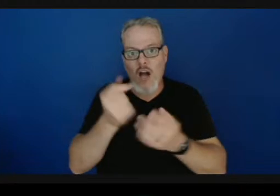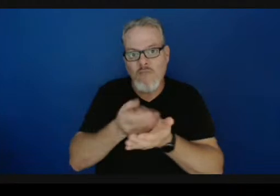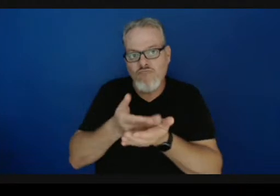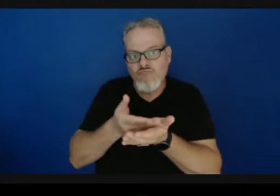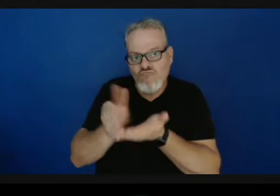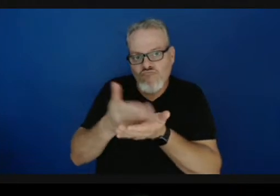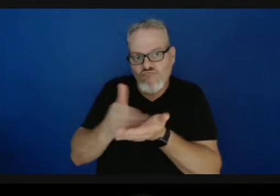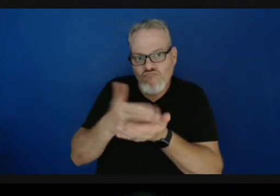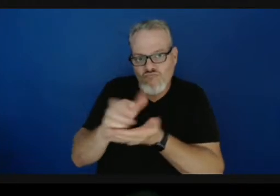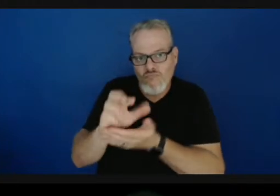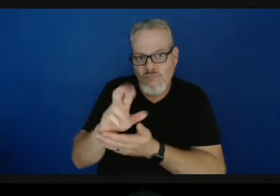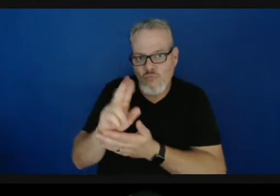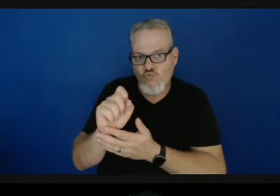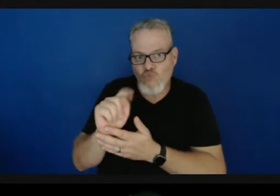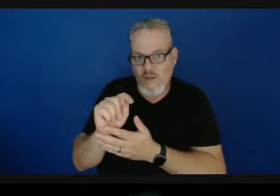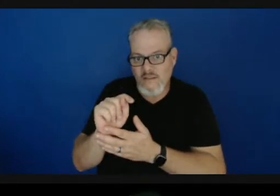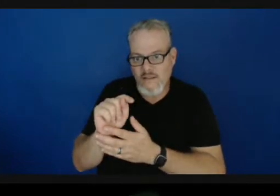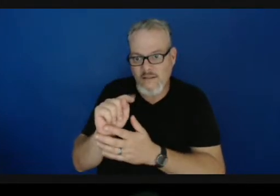really quickly.